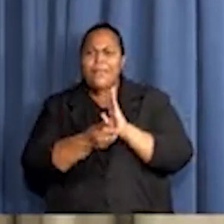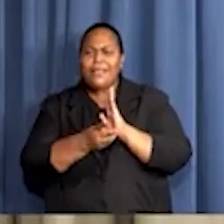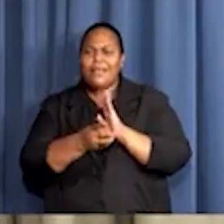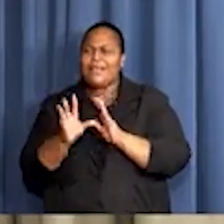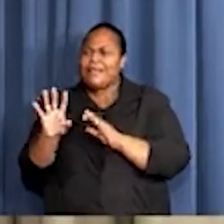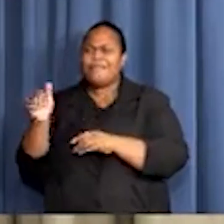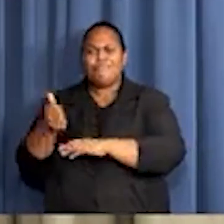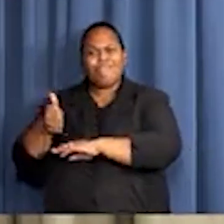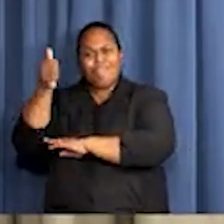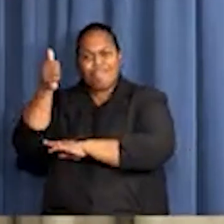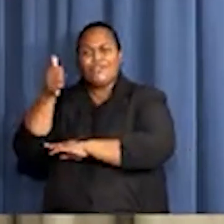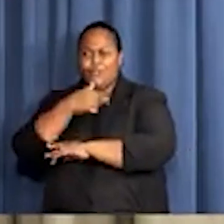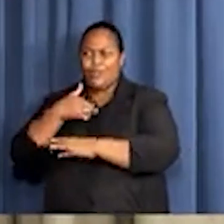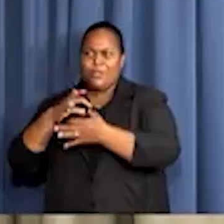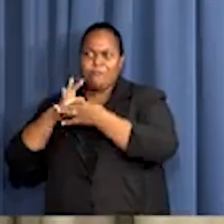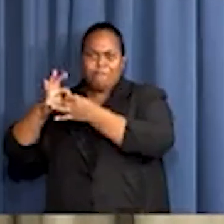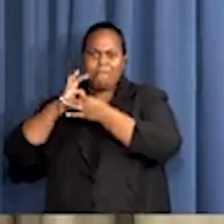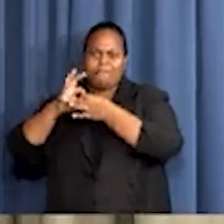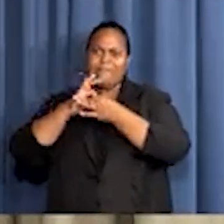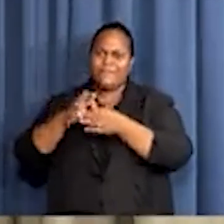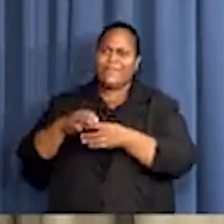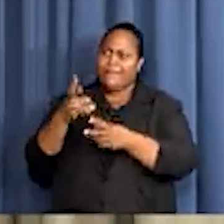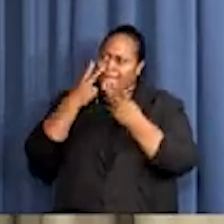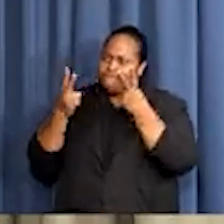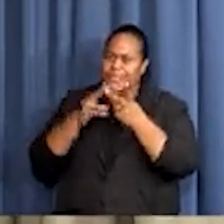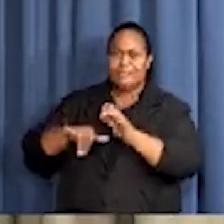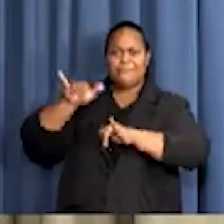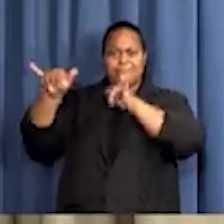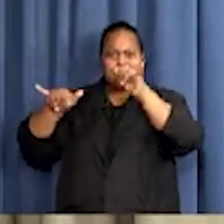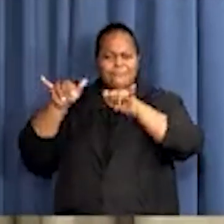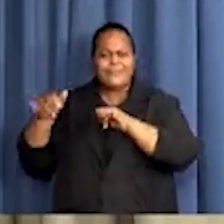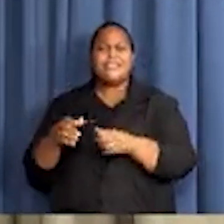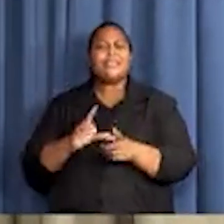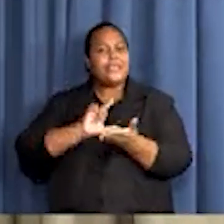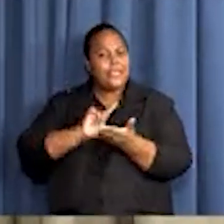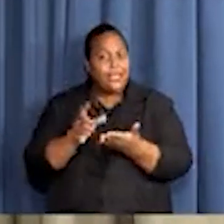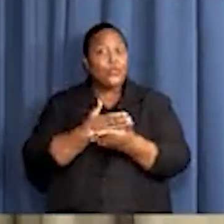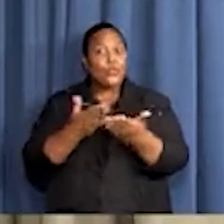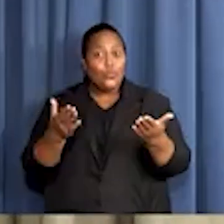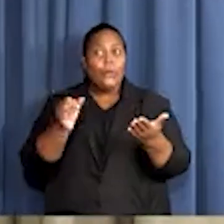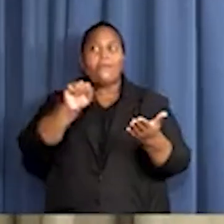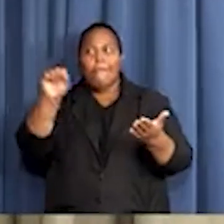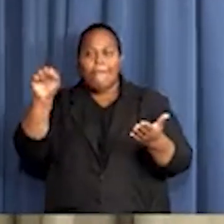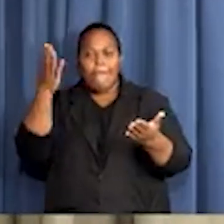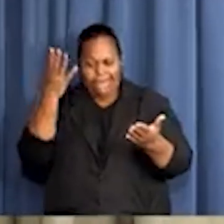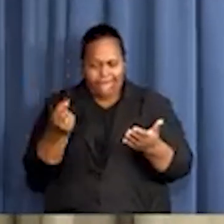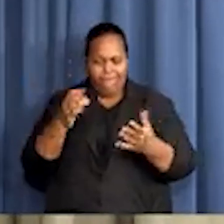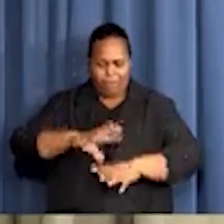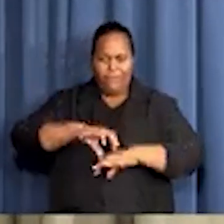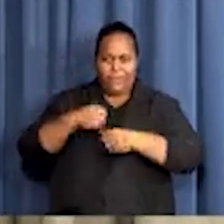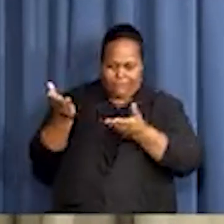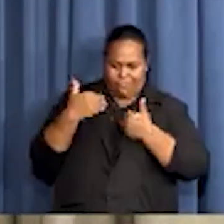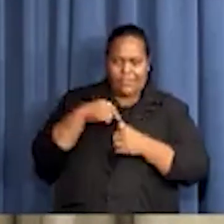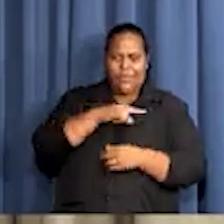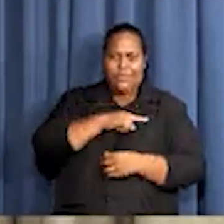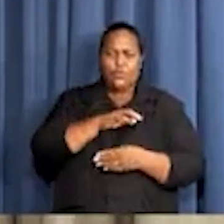appointment. It is clear that they, as well as you, have confidence in us to lead and to achieve